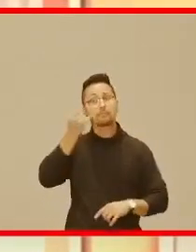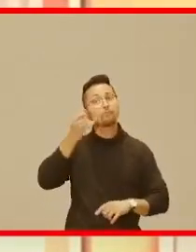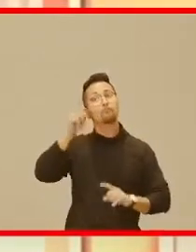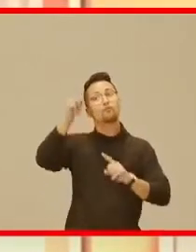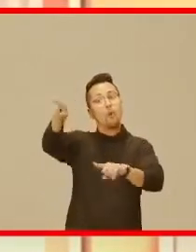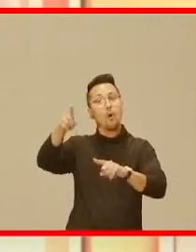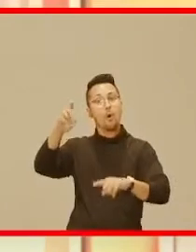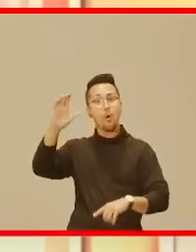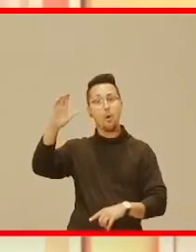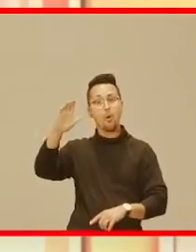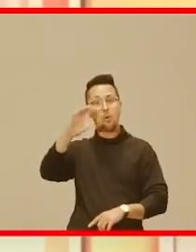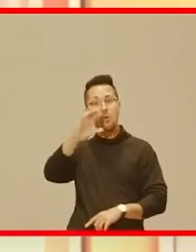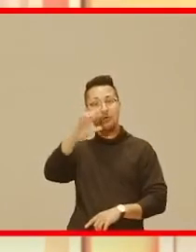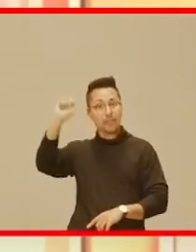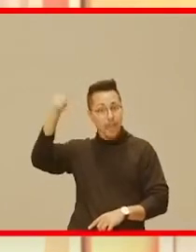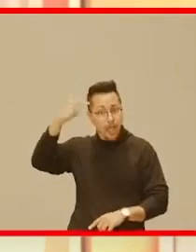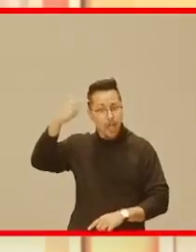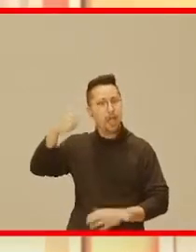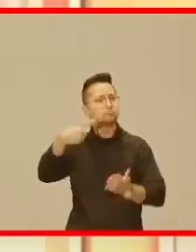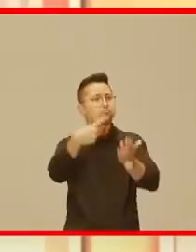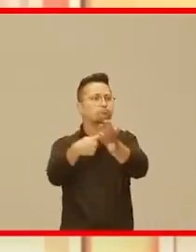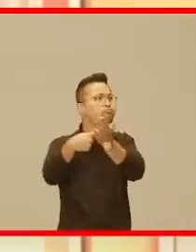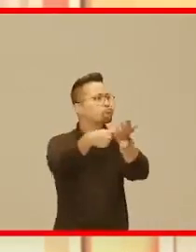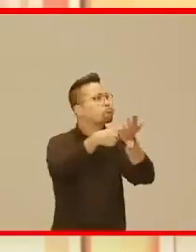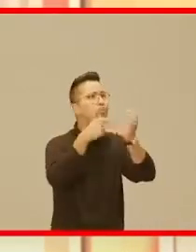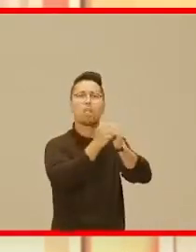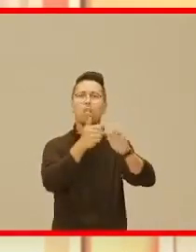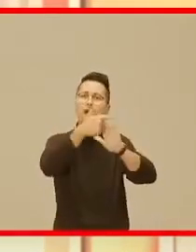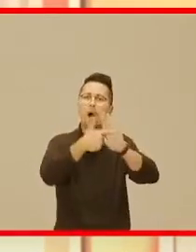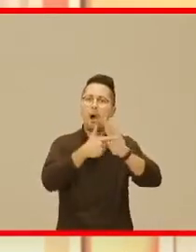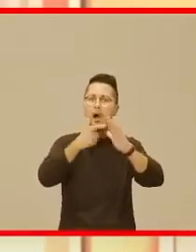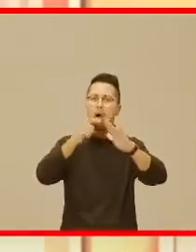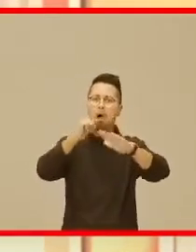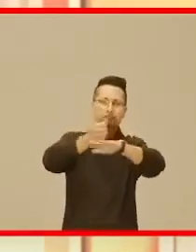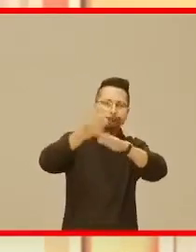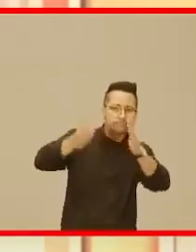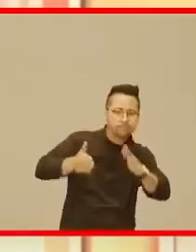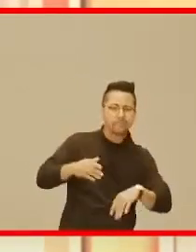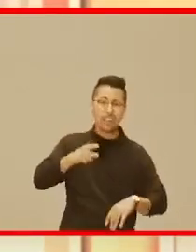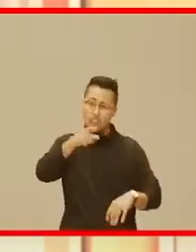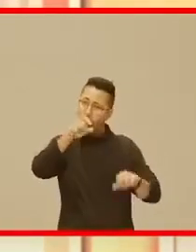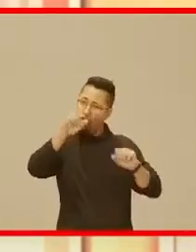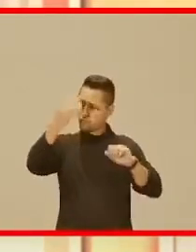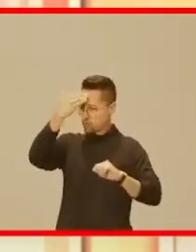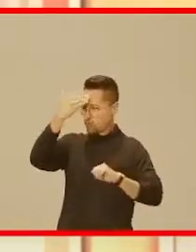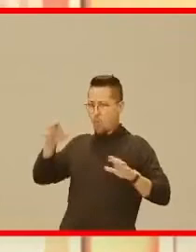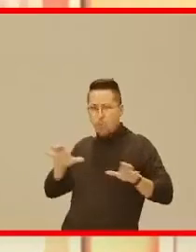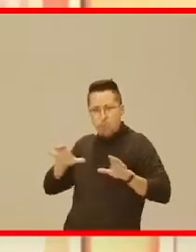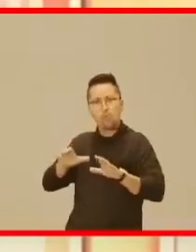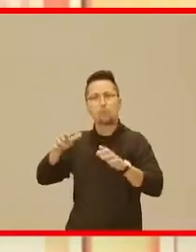talking to lawmakers, you know what you're doing, and you can get what you want done. That's ultimately the end goal.